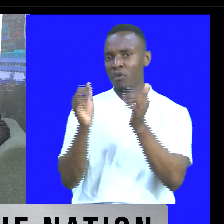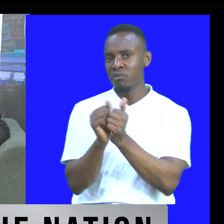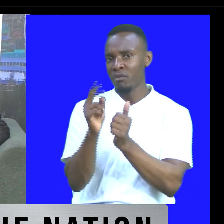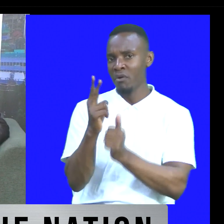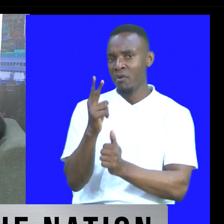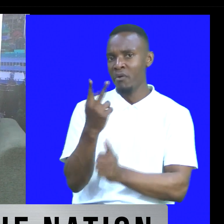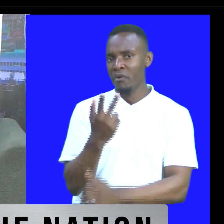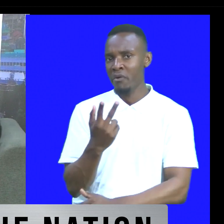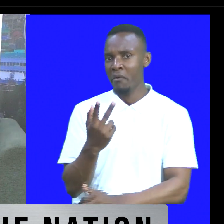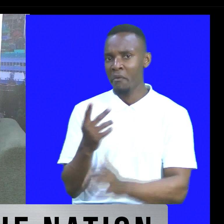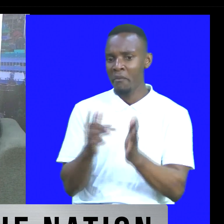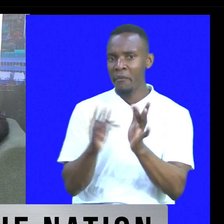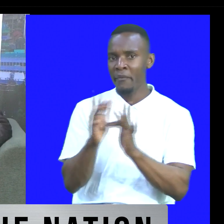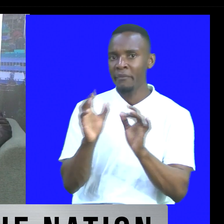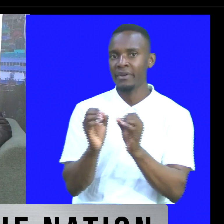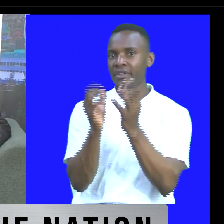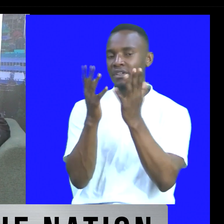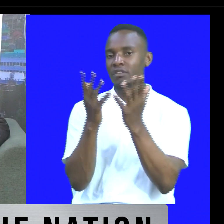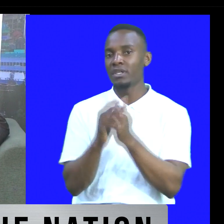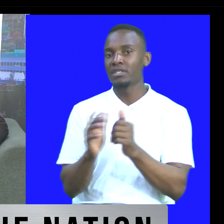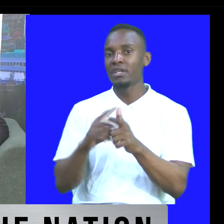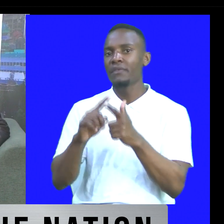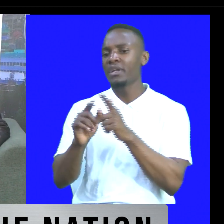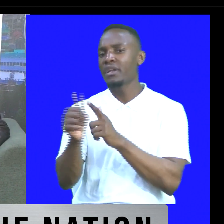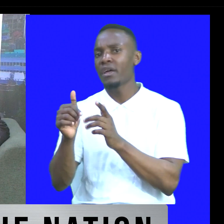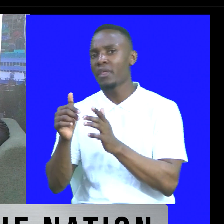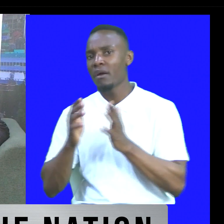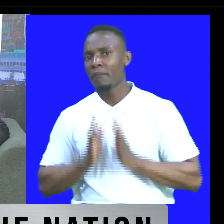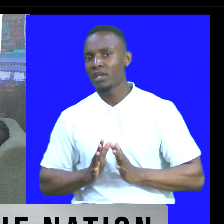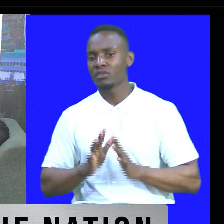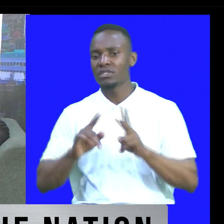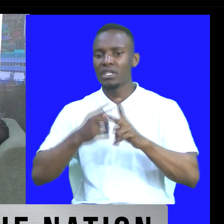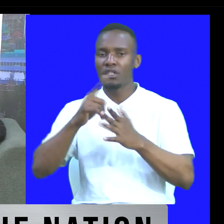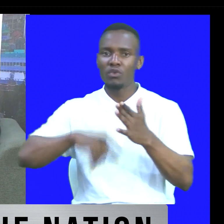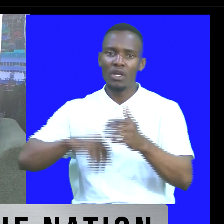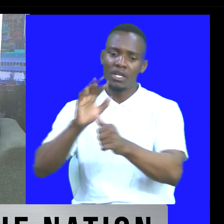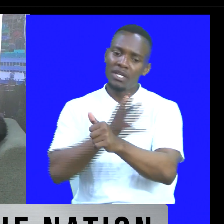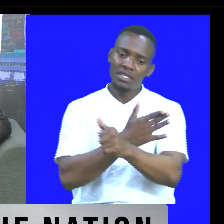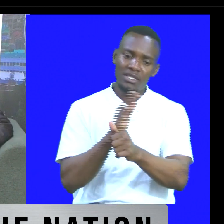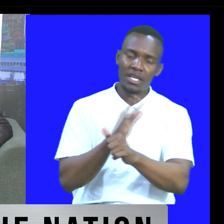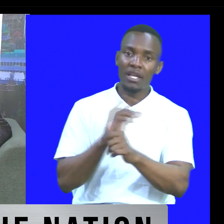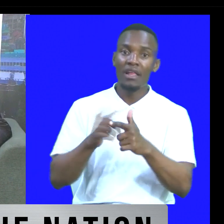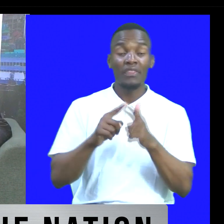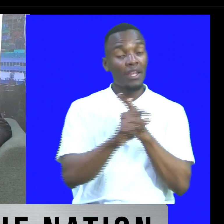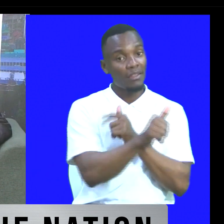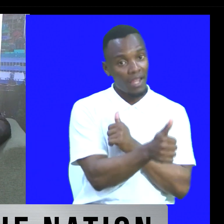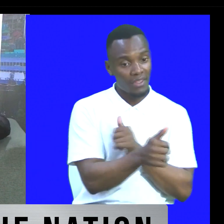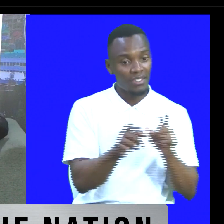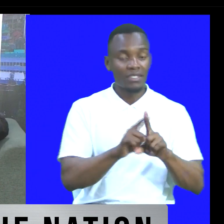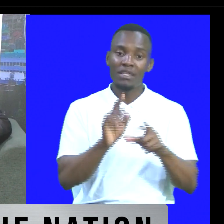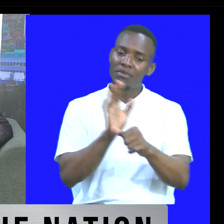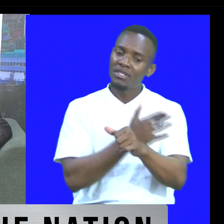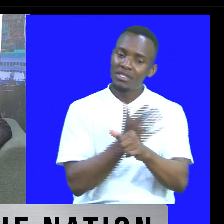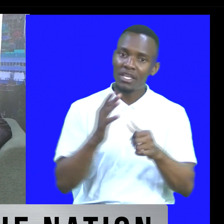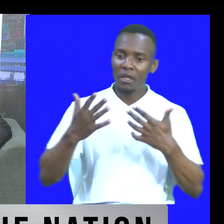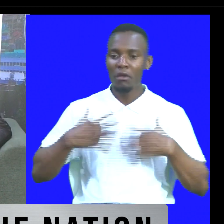the side, they were in the trenches, and somebody from the other side started singing Christmas songs. And this other side also, they started singing, and people came